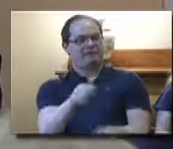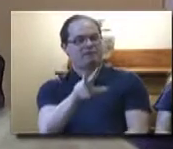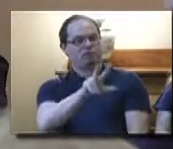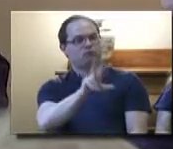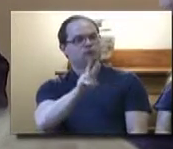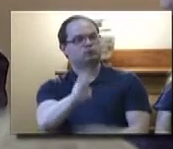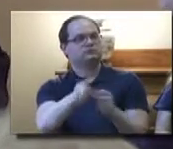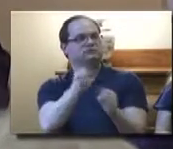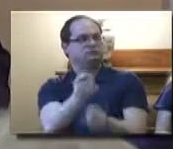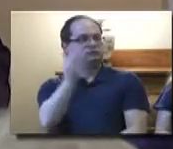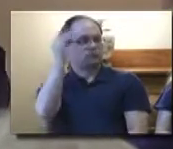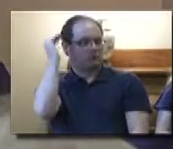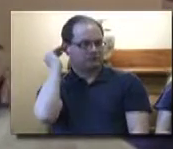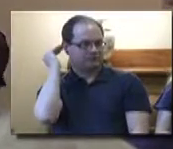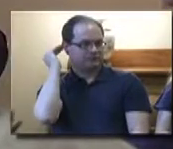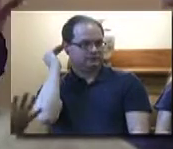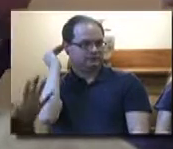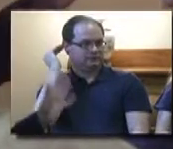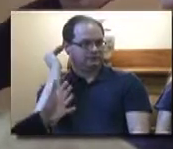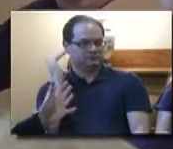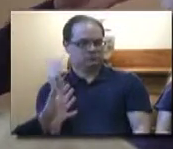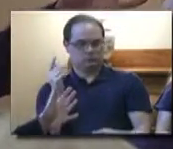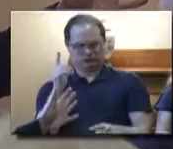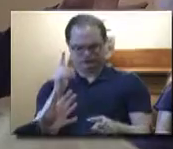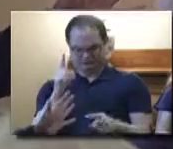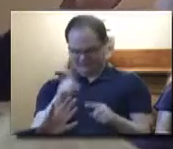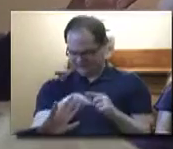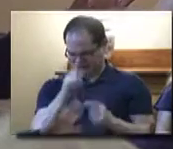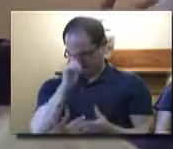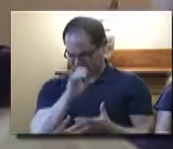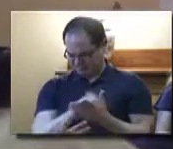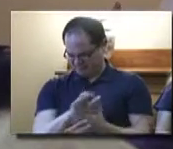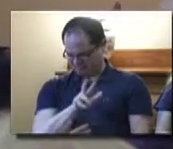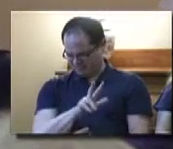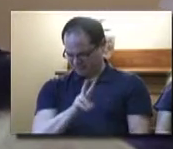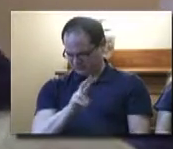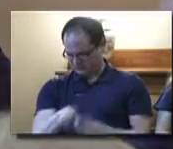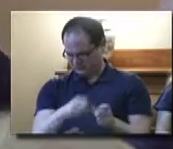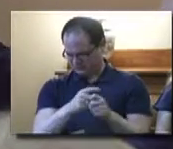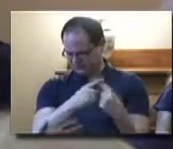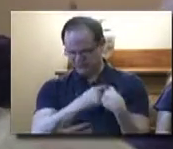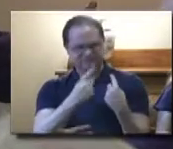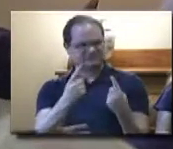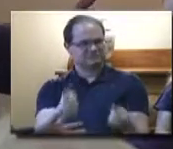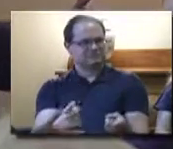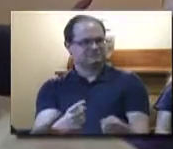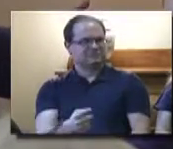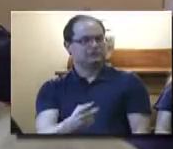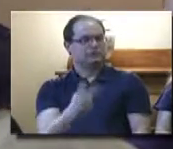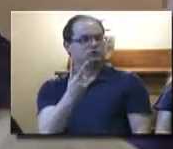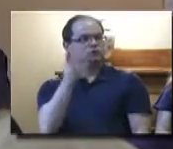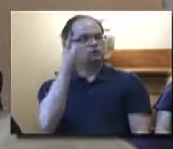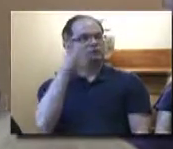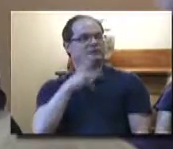ago, which, again, I can't even believe that it's been that long ago, that two men killed me.